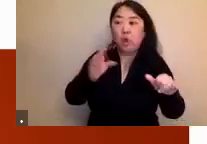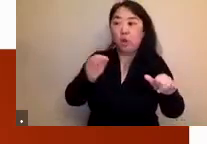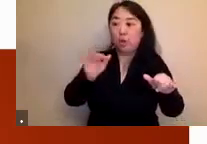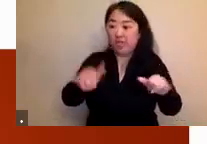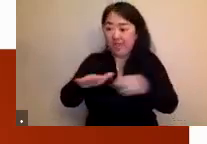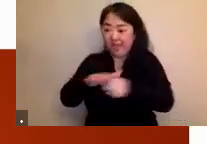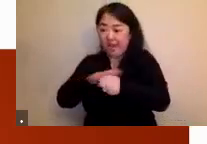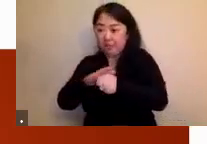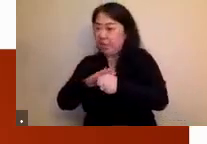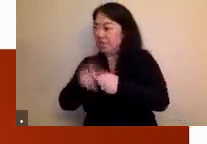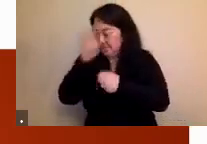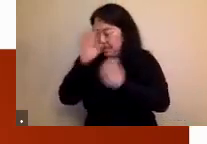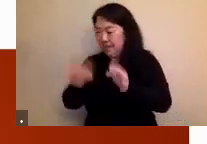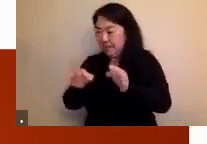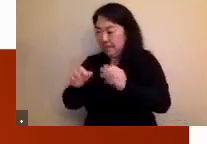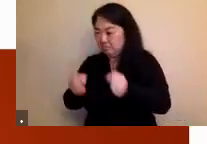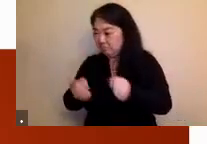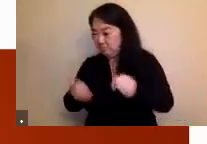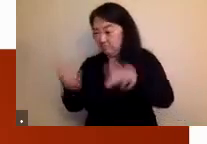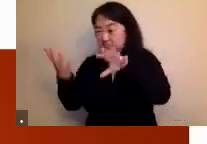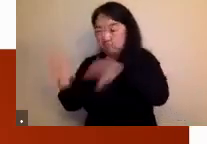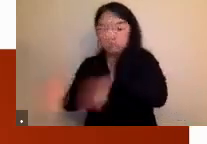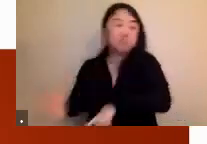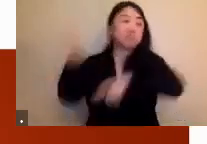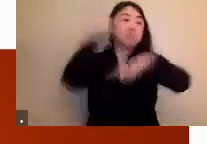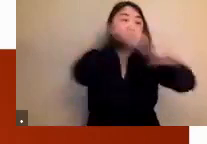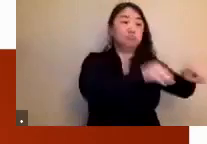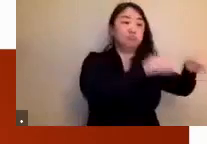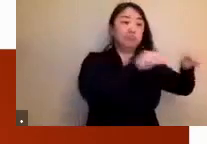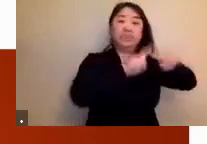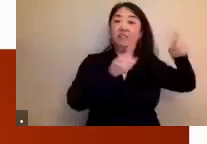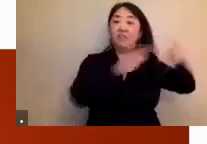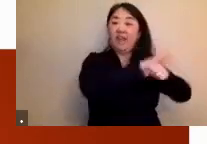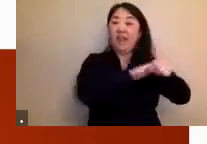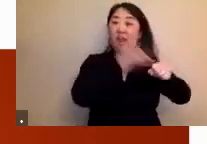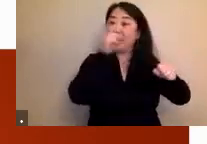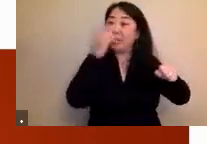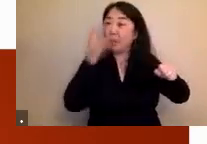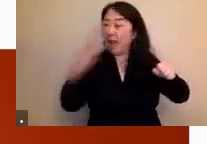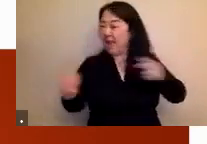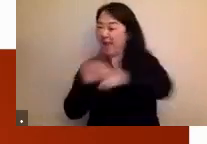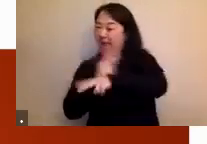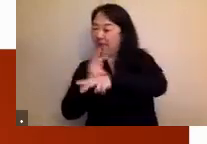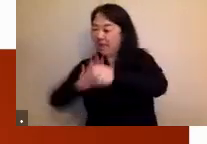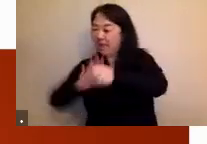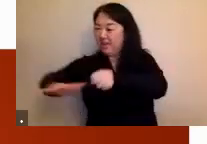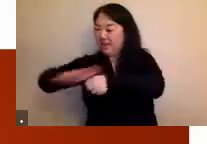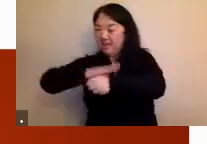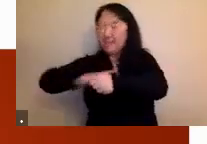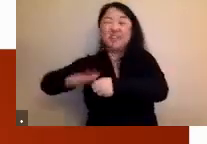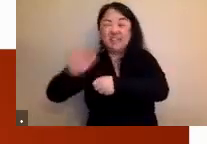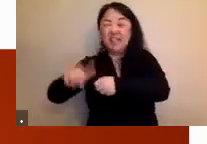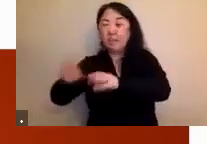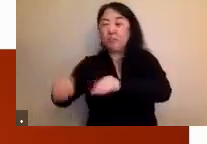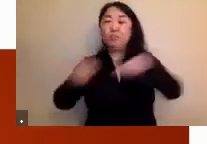now dismantled as a result of highway going through